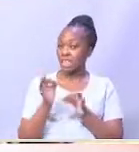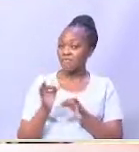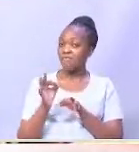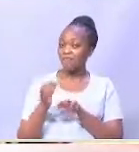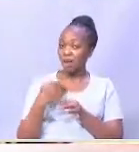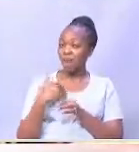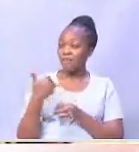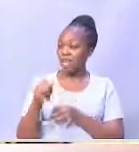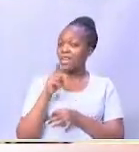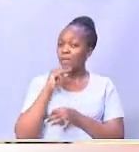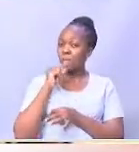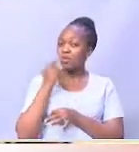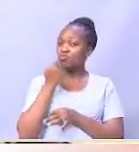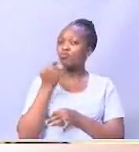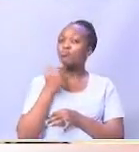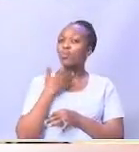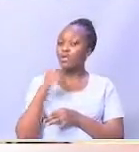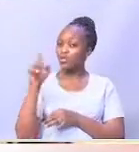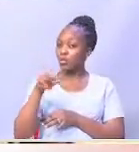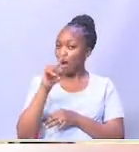kujaribu na hajaribu.